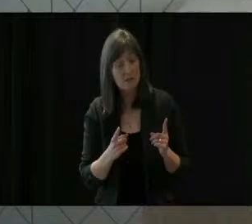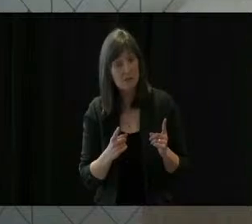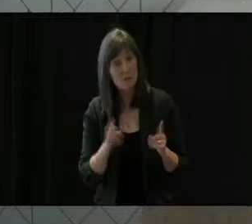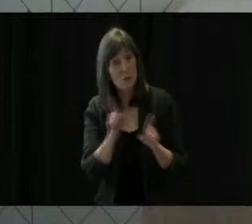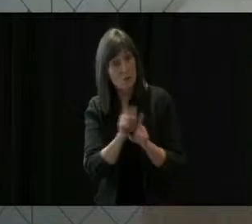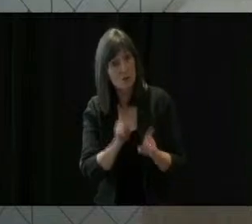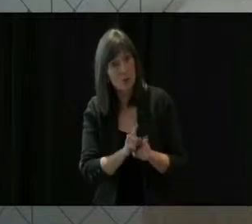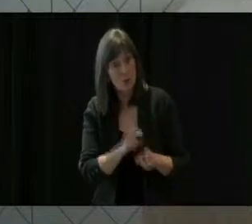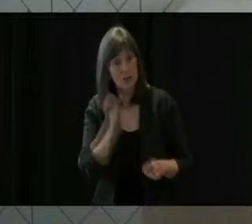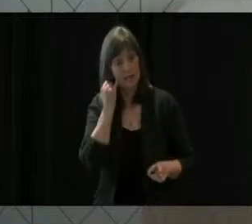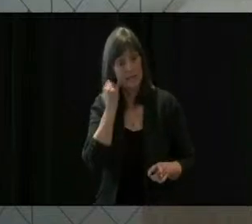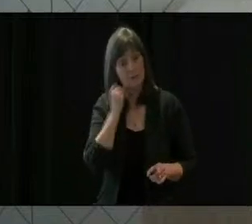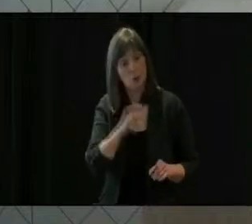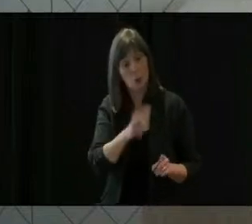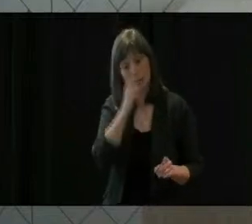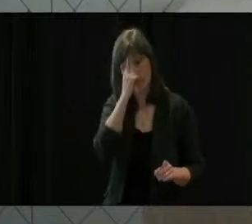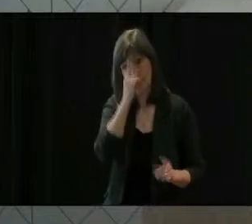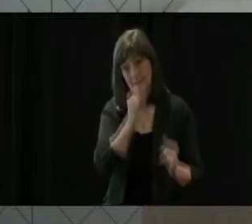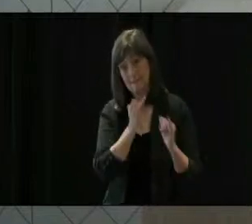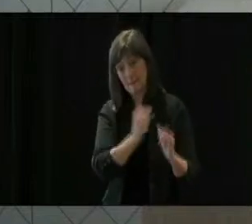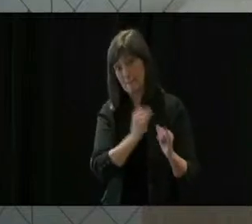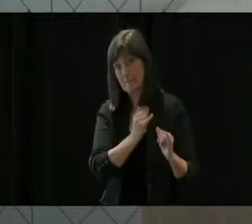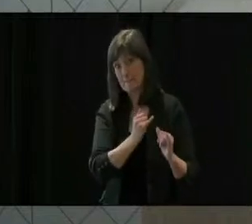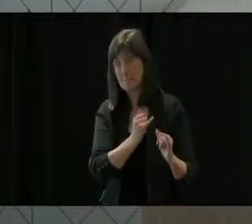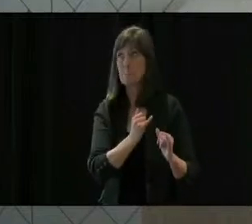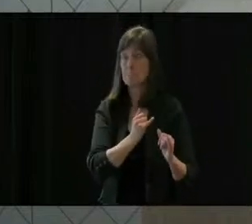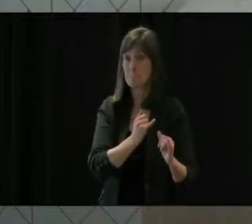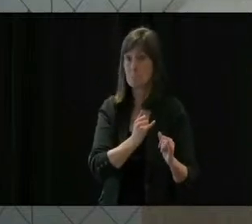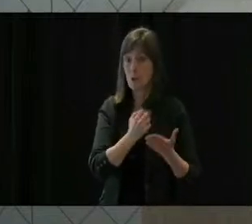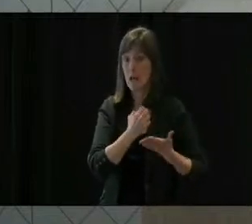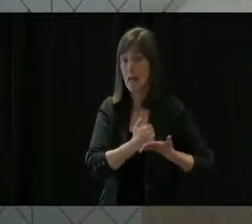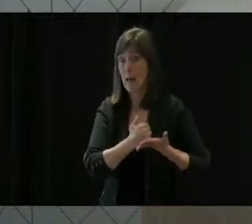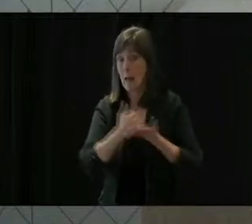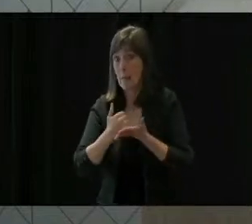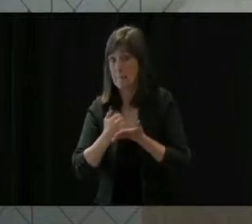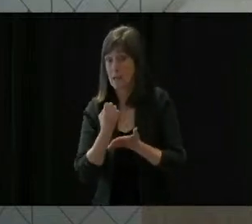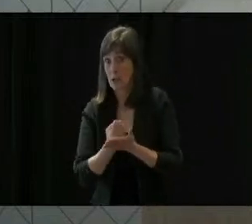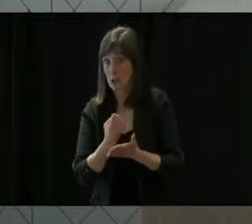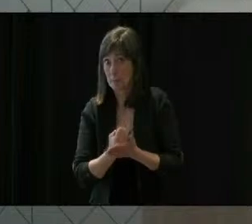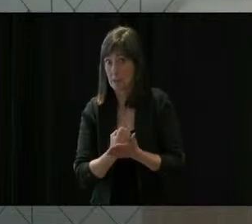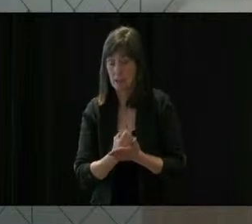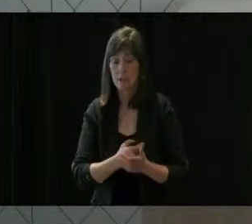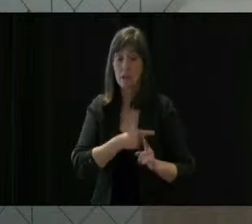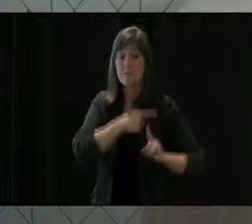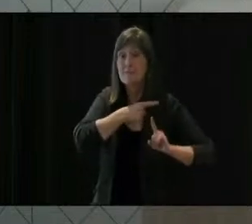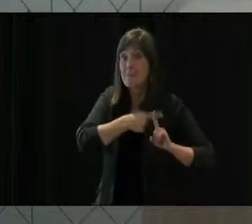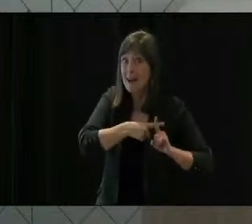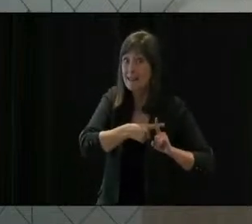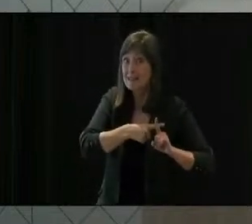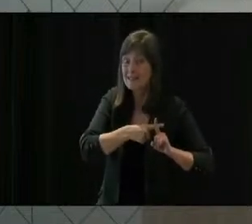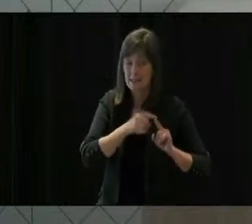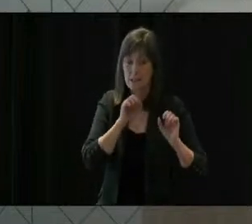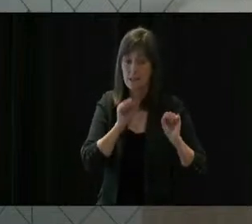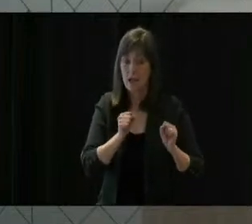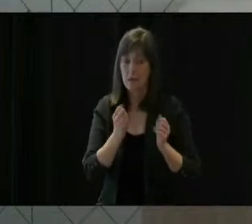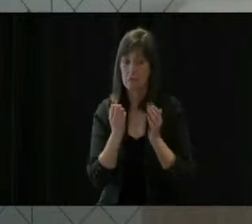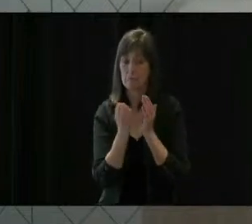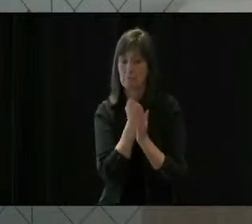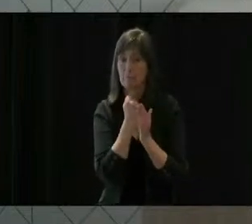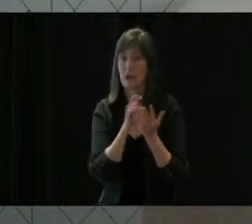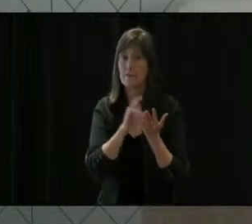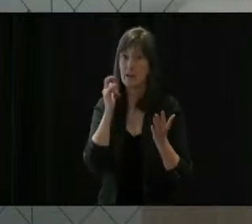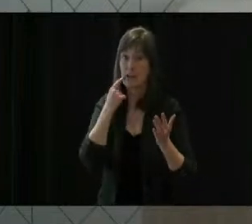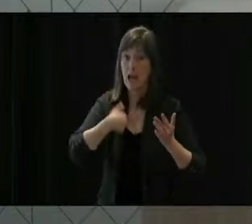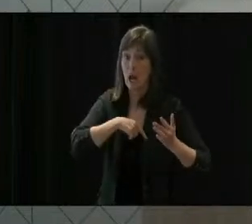put the province on a more stable footing and to take advantage of the asset base that we have,